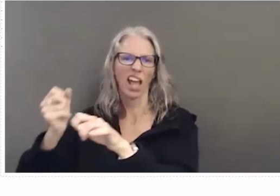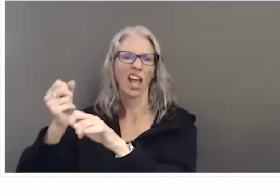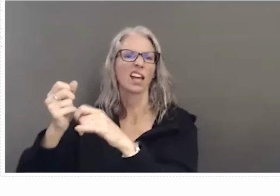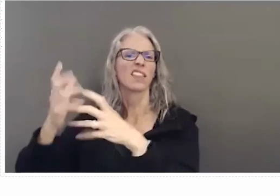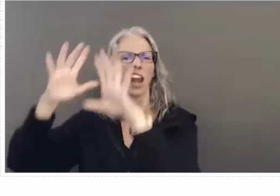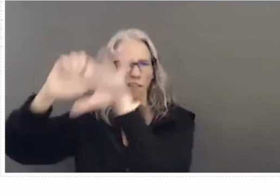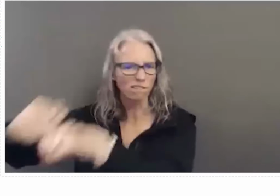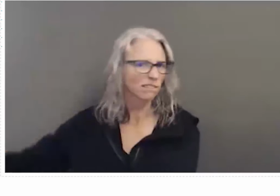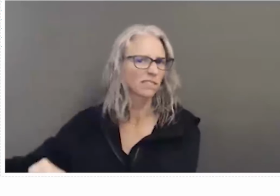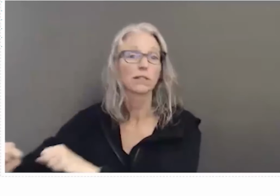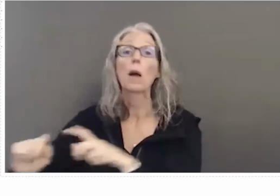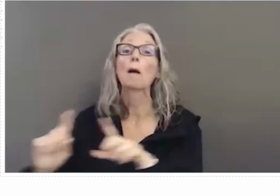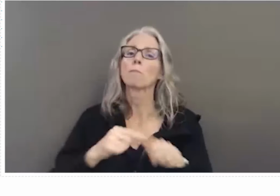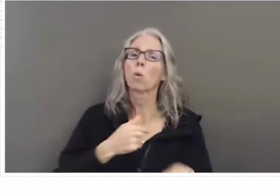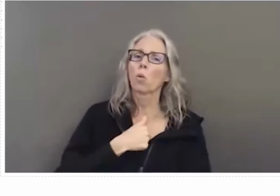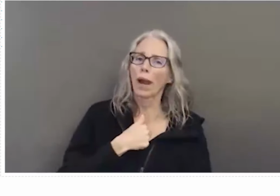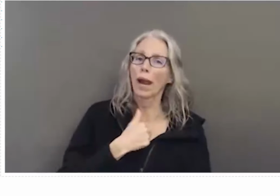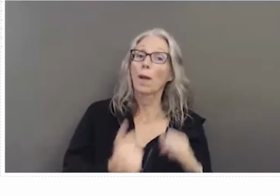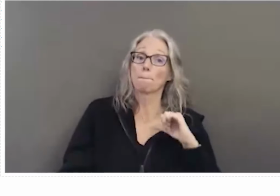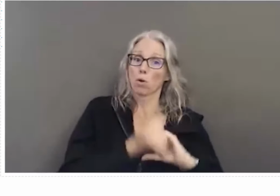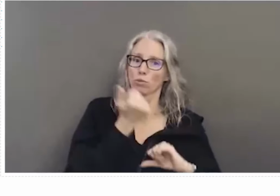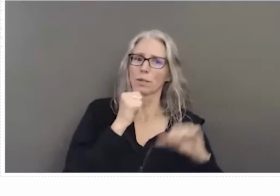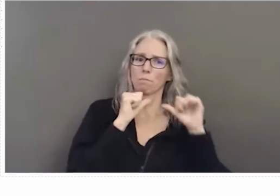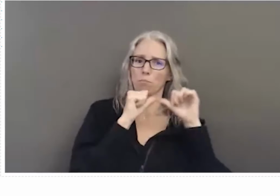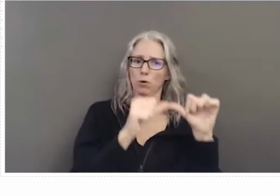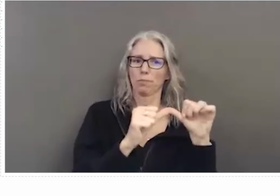permanent because we have such a supply